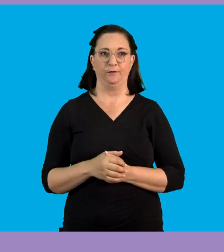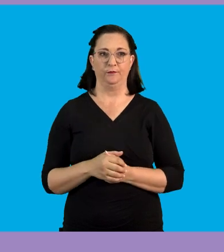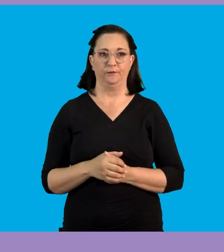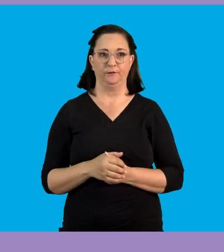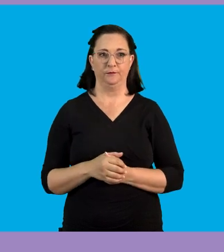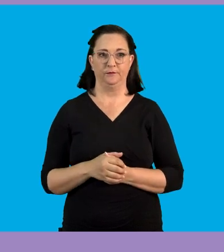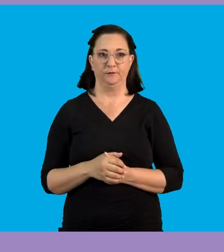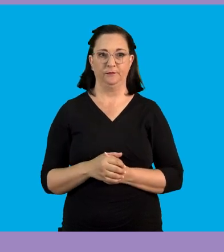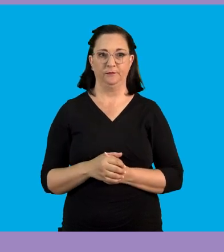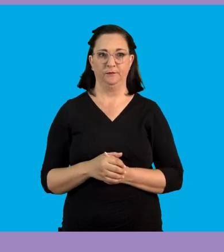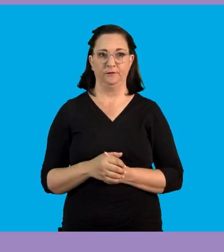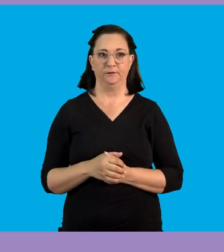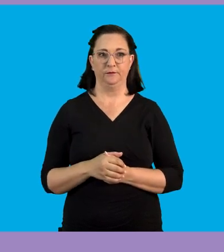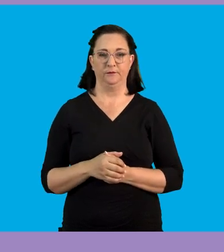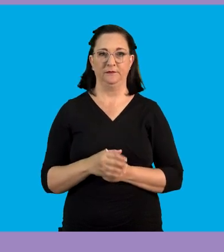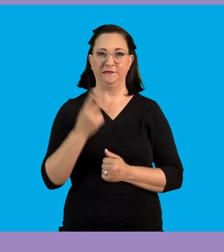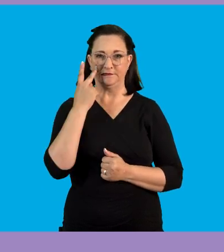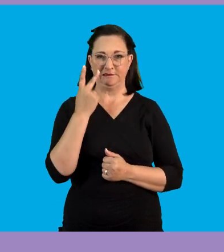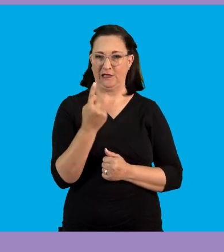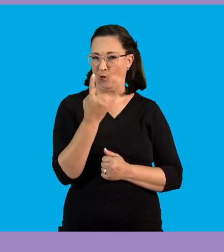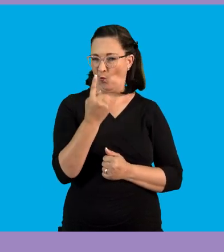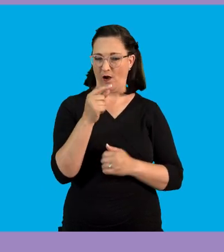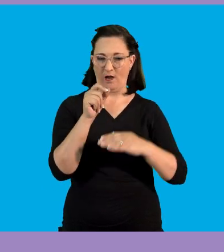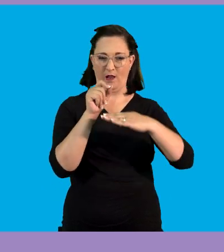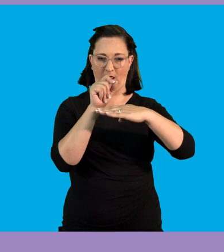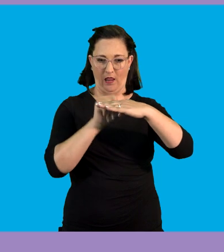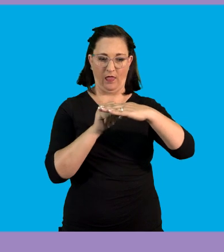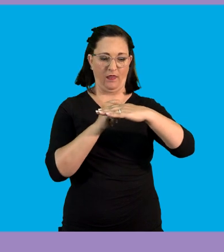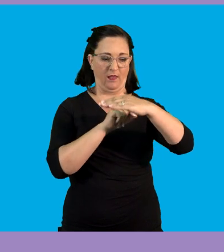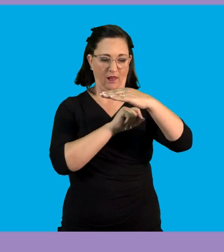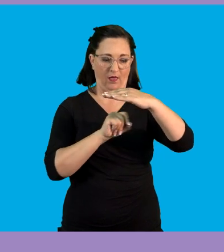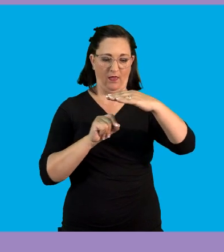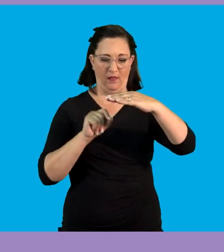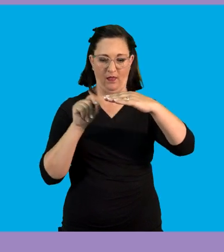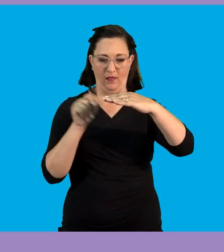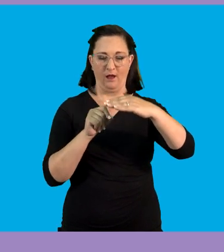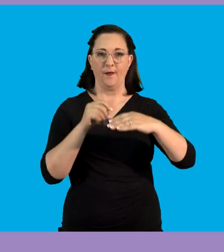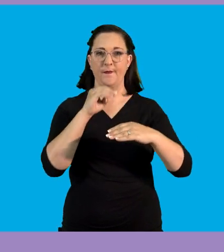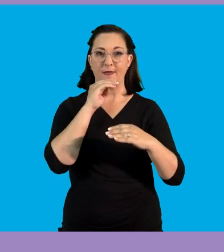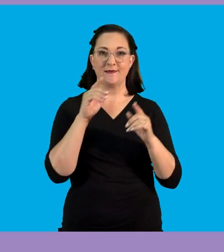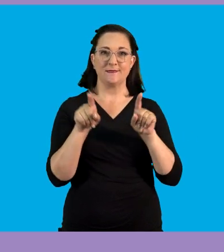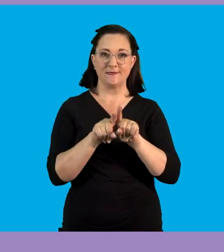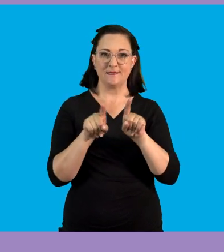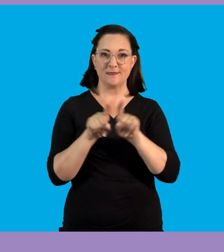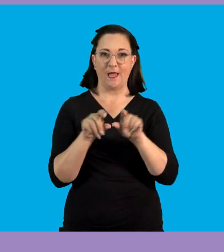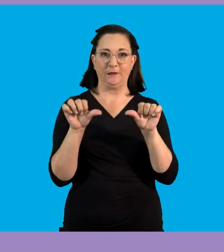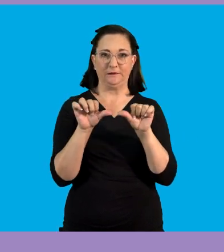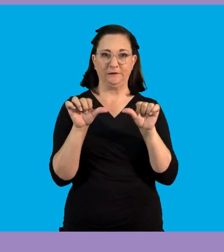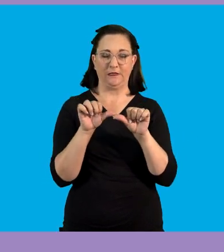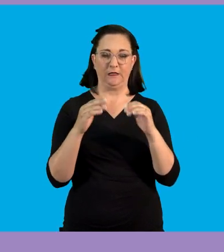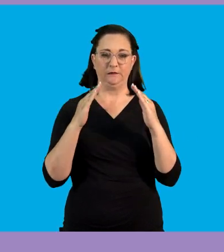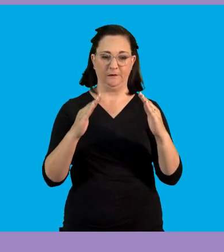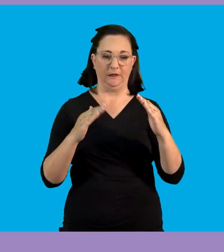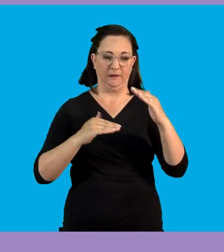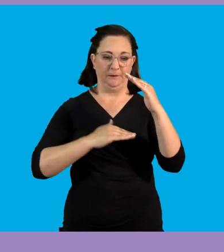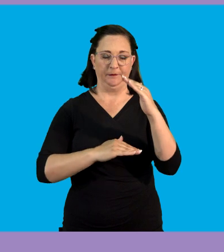at the markings on the triangle, you'd see that there are single markings on each side, therefore that means all the sides are